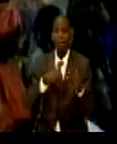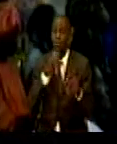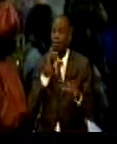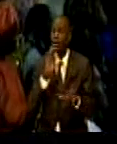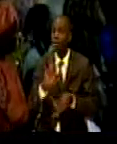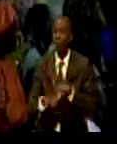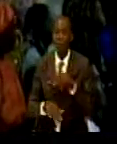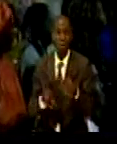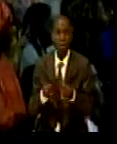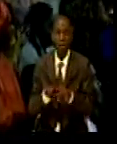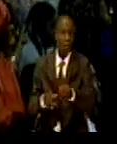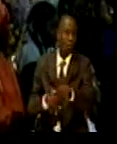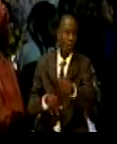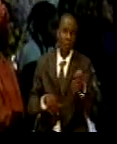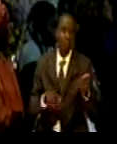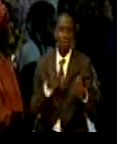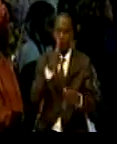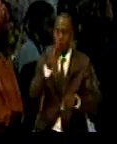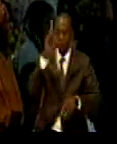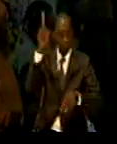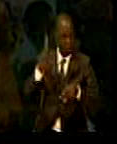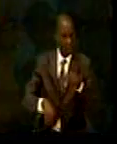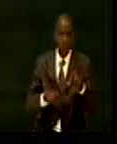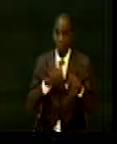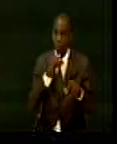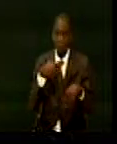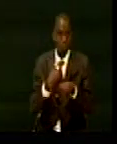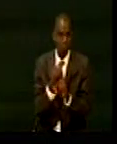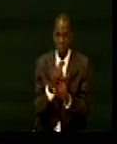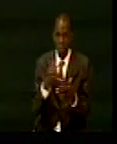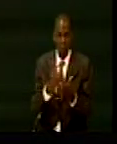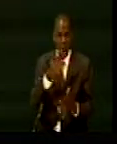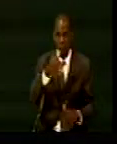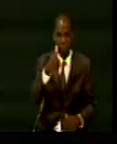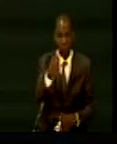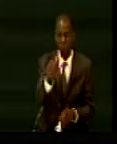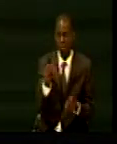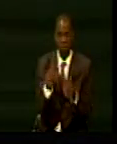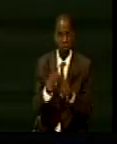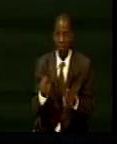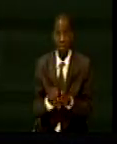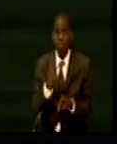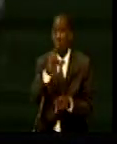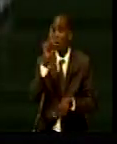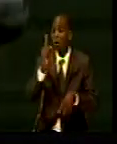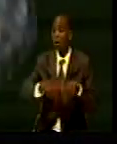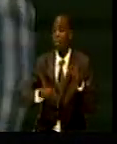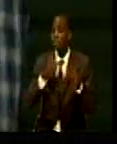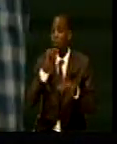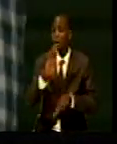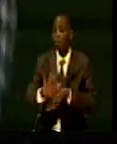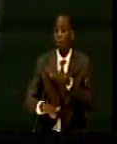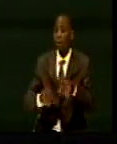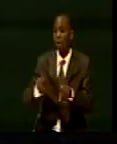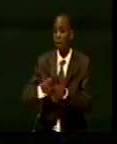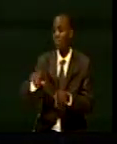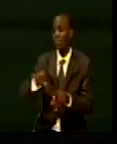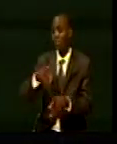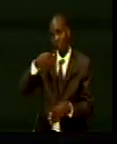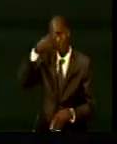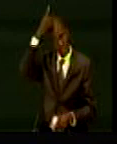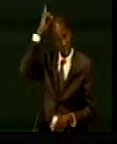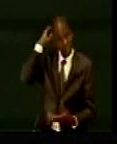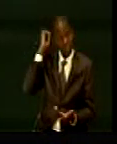walking, and you cannot make it yourself too. You cannot walk like others, like Daniel, like